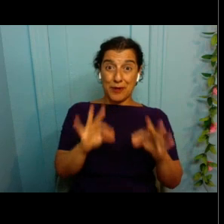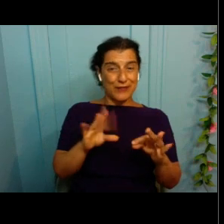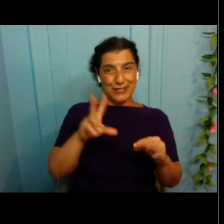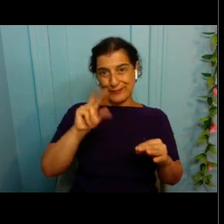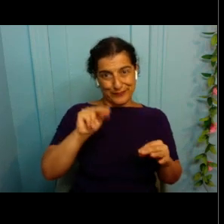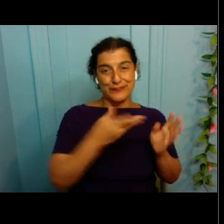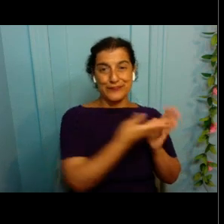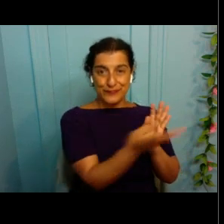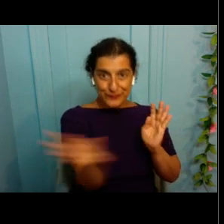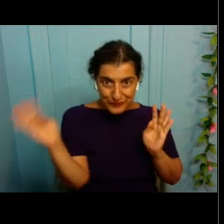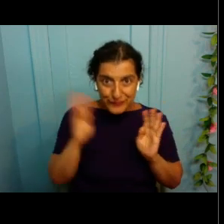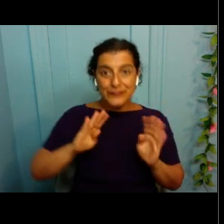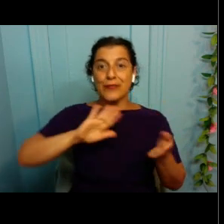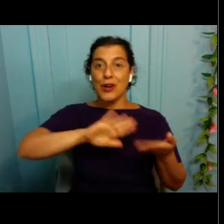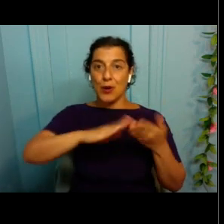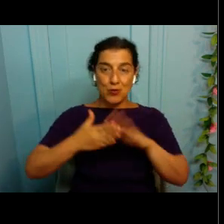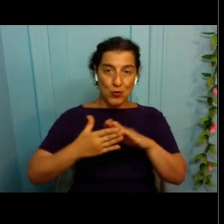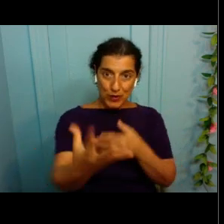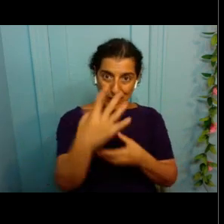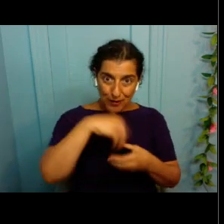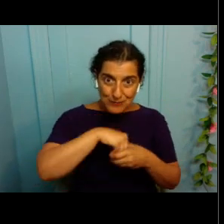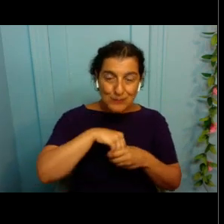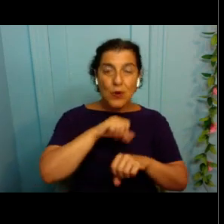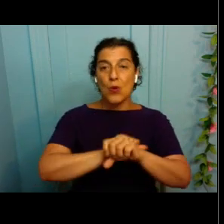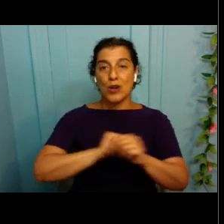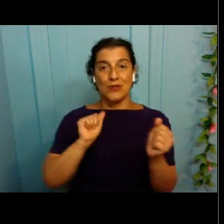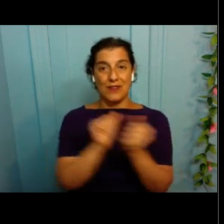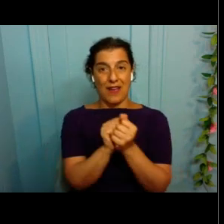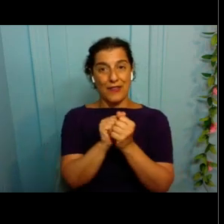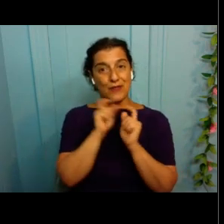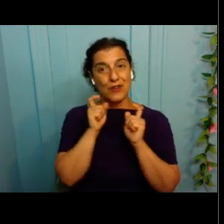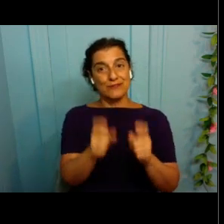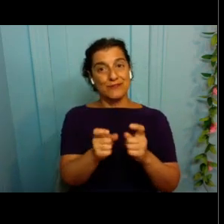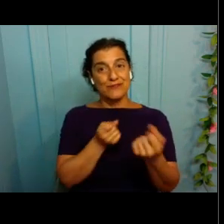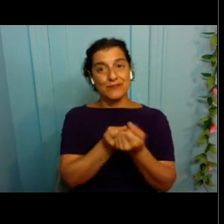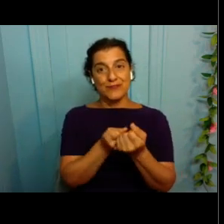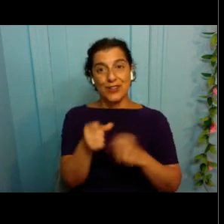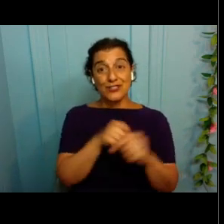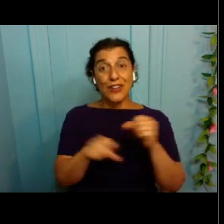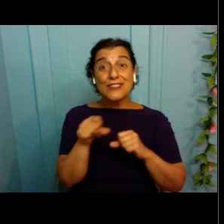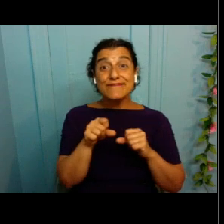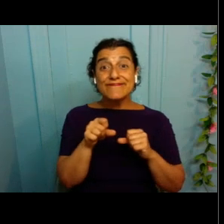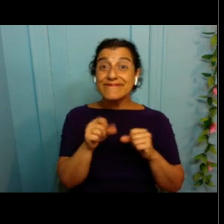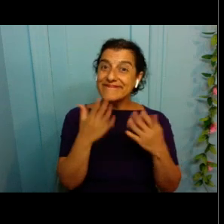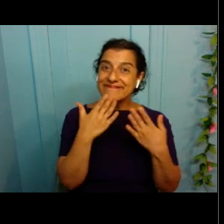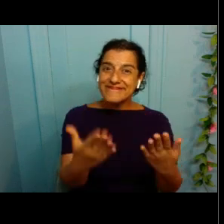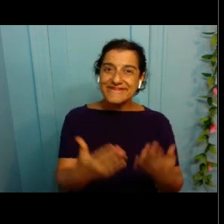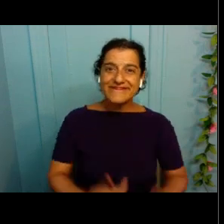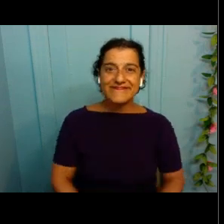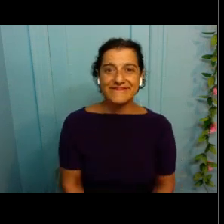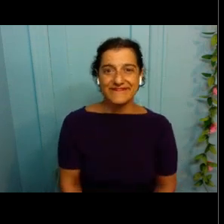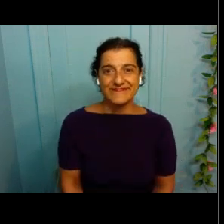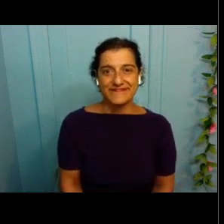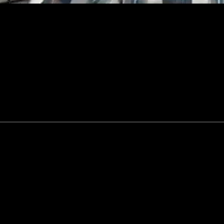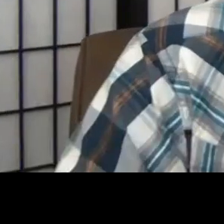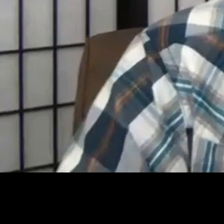effort. All of us must work together and contribute and support each other. Thank you.